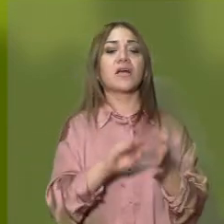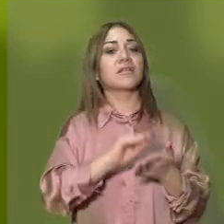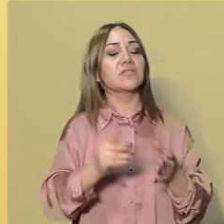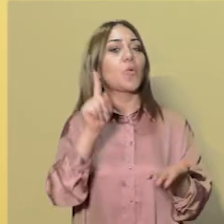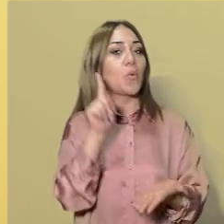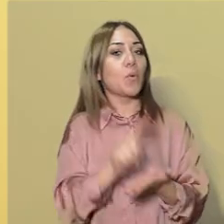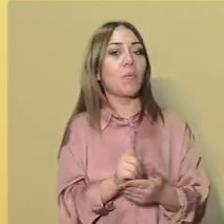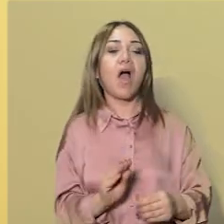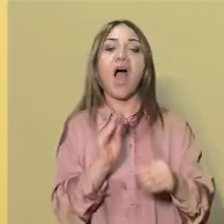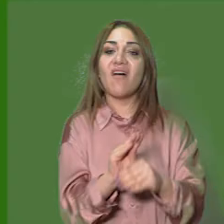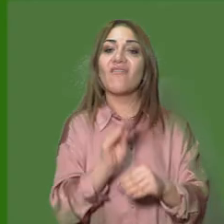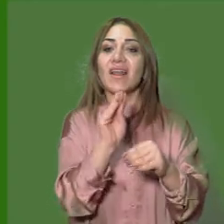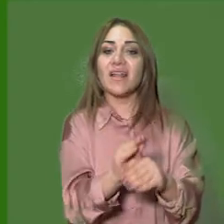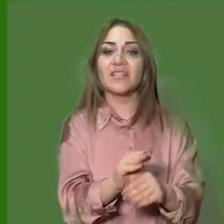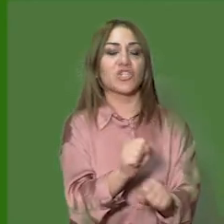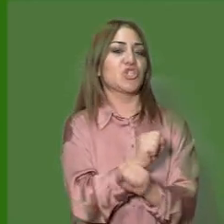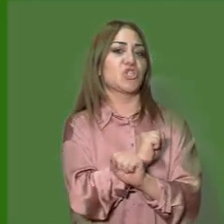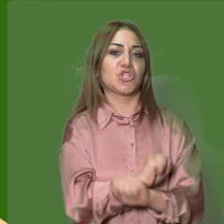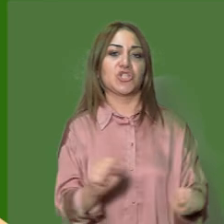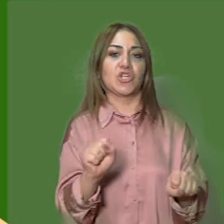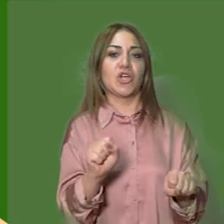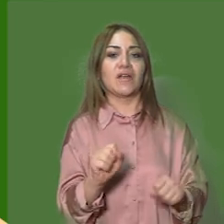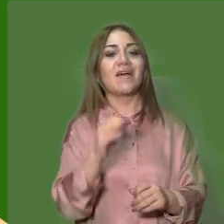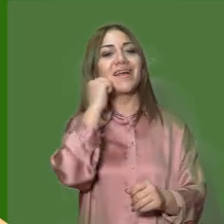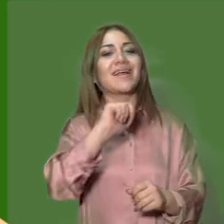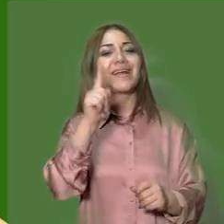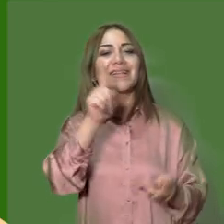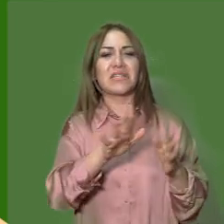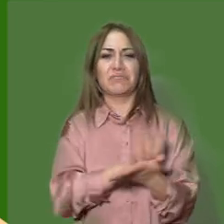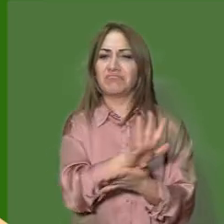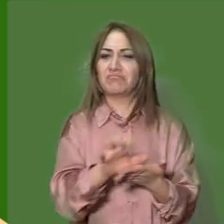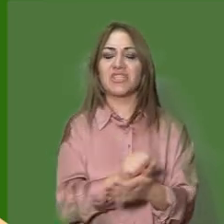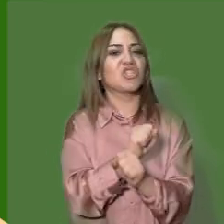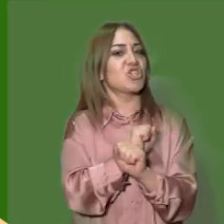of conduct. Add to the list. Do not disfigure monuments.